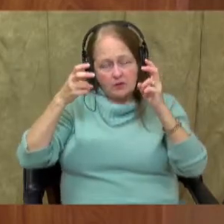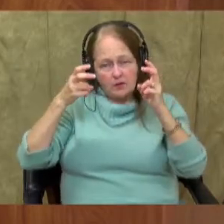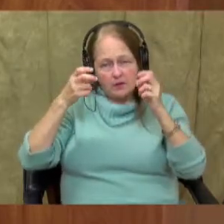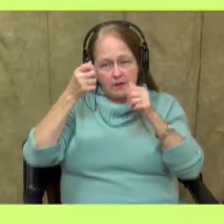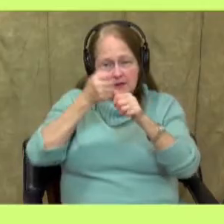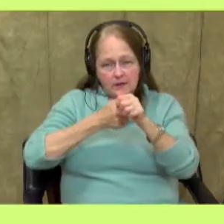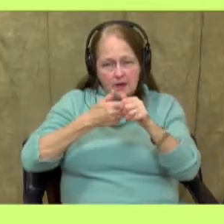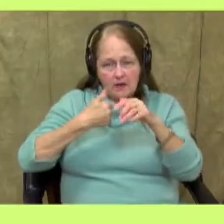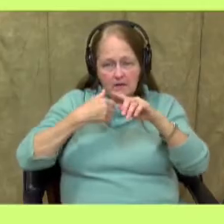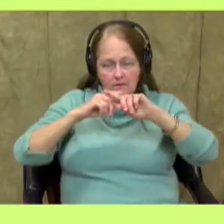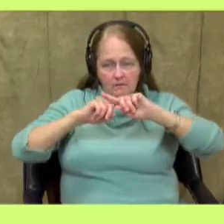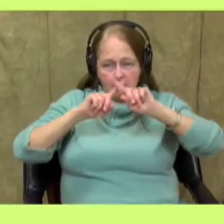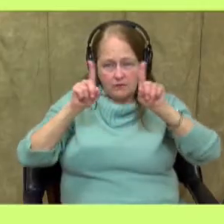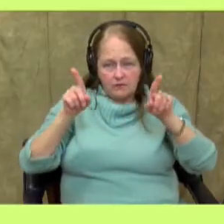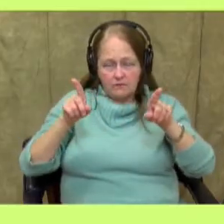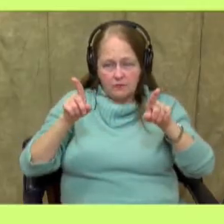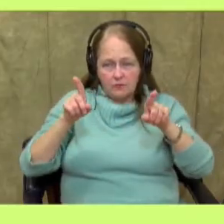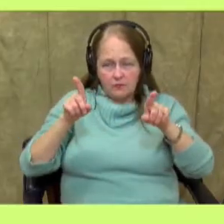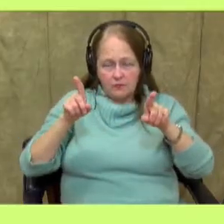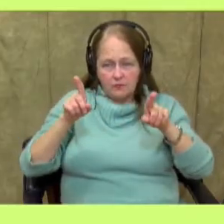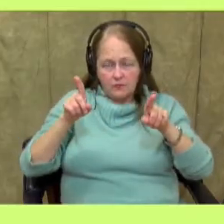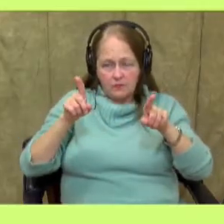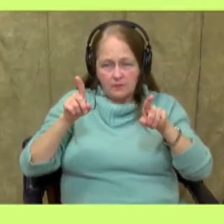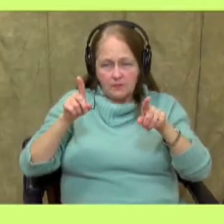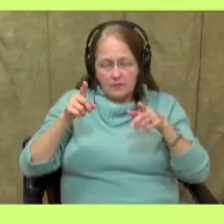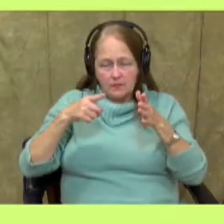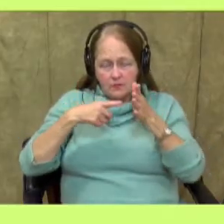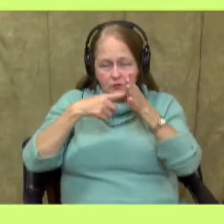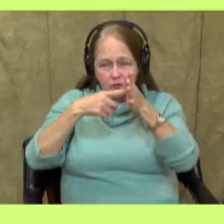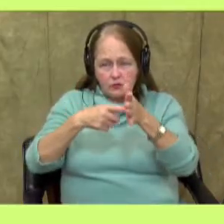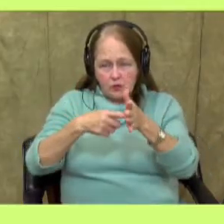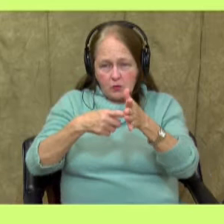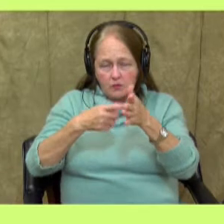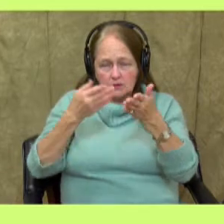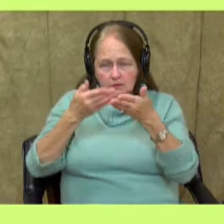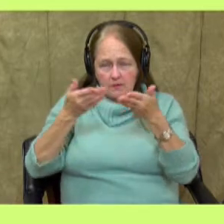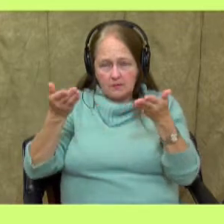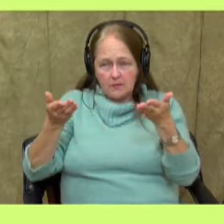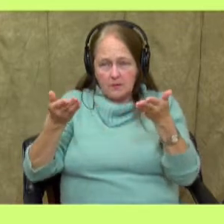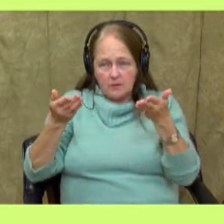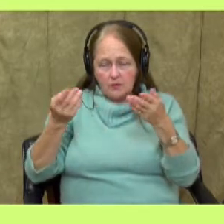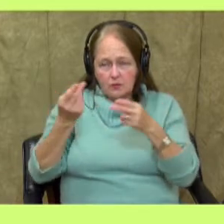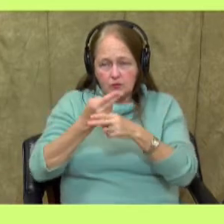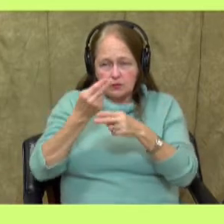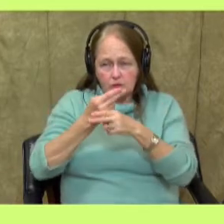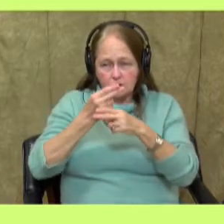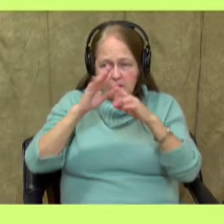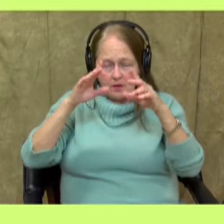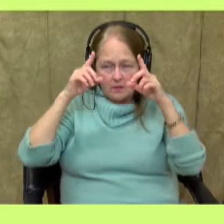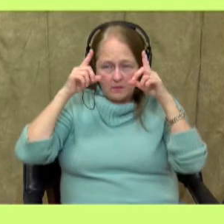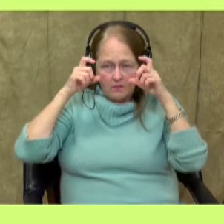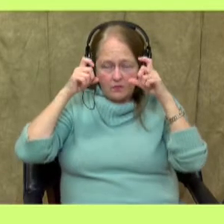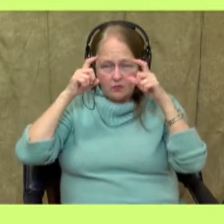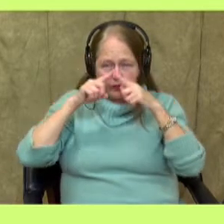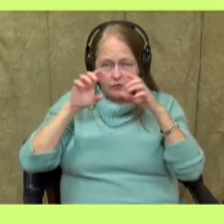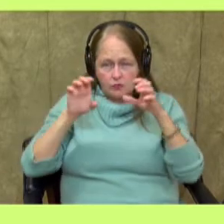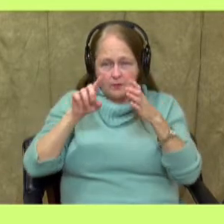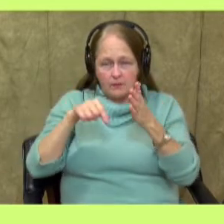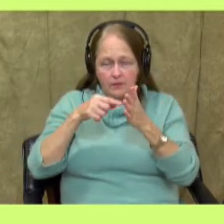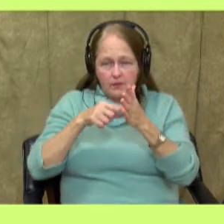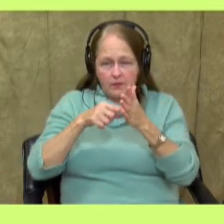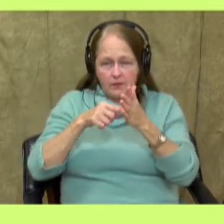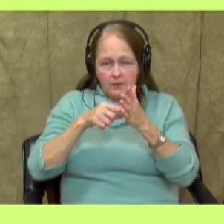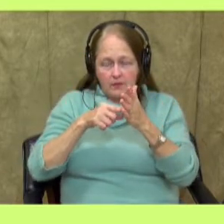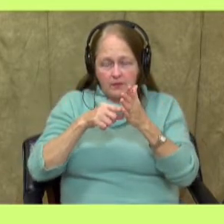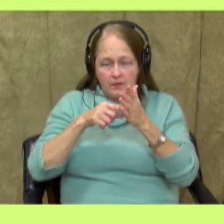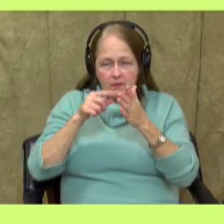each had a different objective. They wanted to showcase something, and they used their photos to do that. Authors do